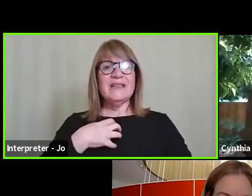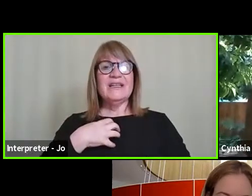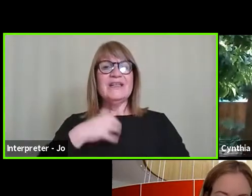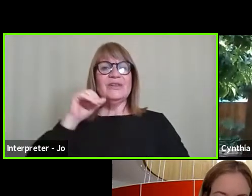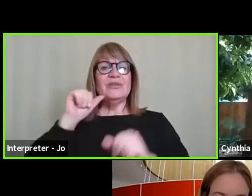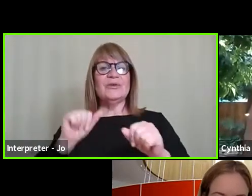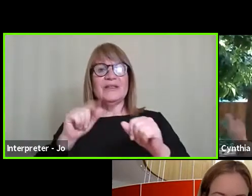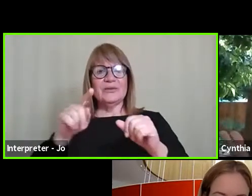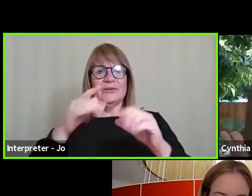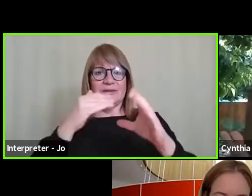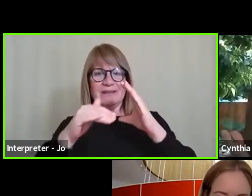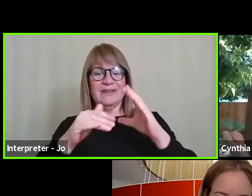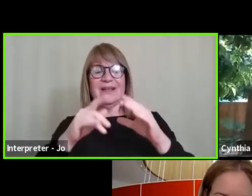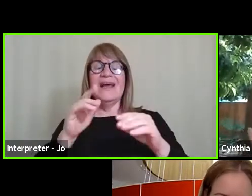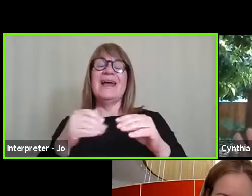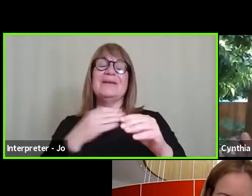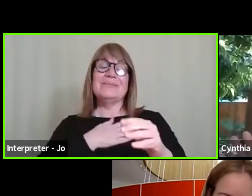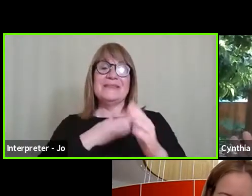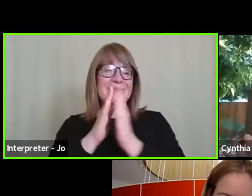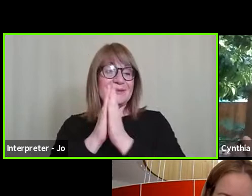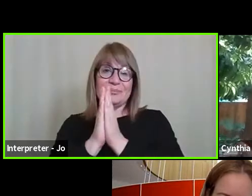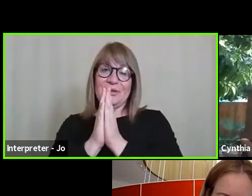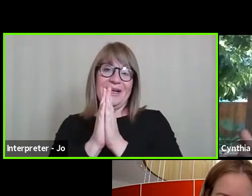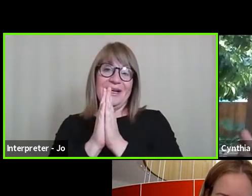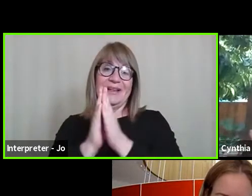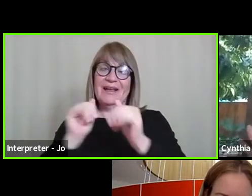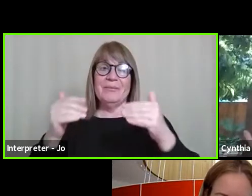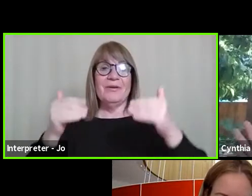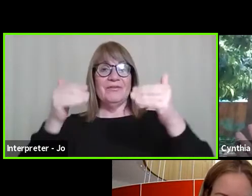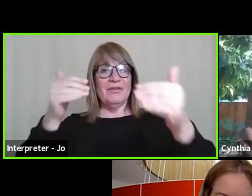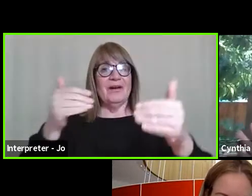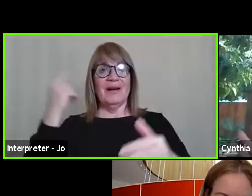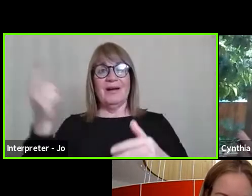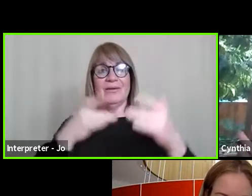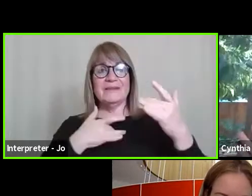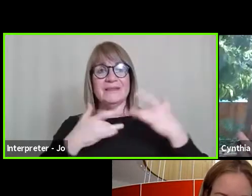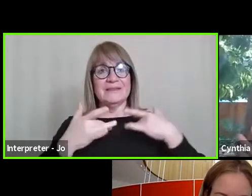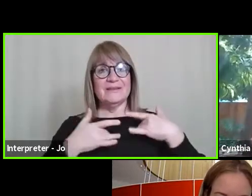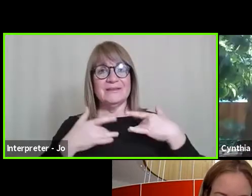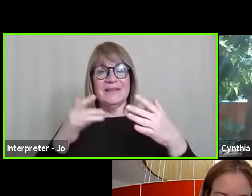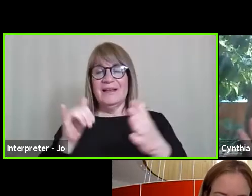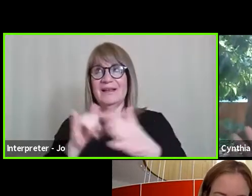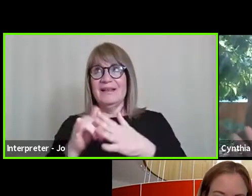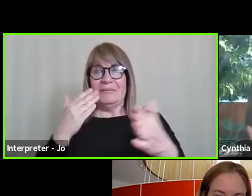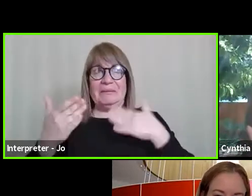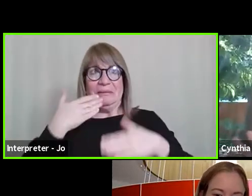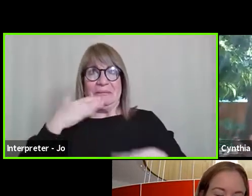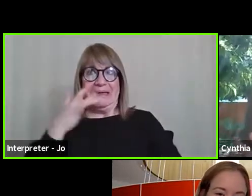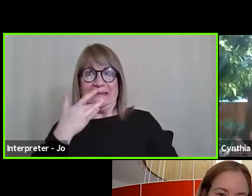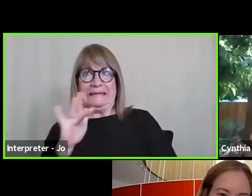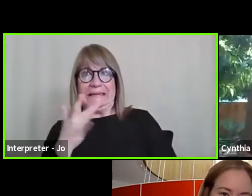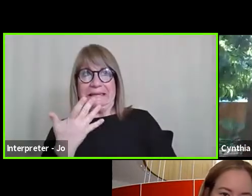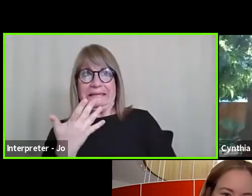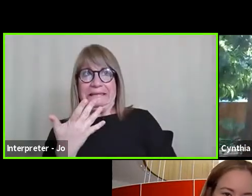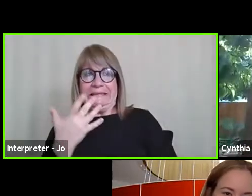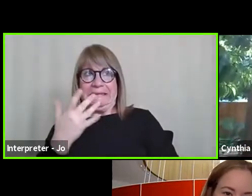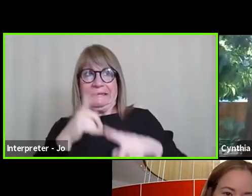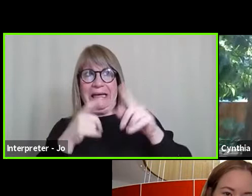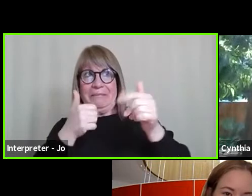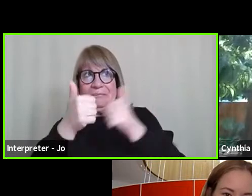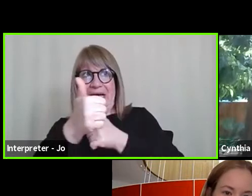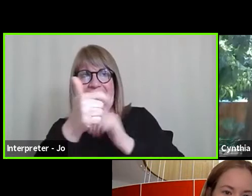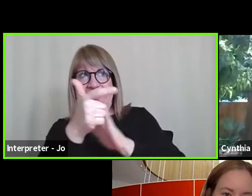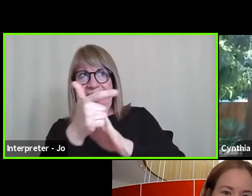or prayer that we move forward i just want to say that i always worry that we might be jinxing ourselves and so i'd like to throw some positive energy out